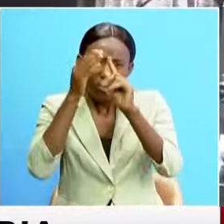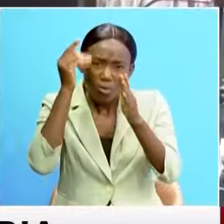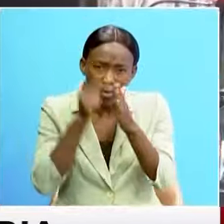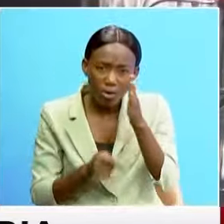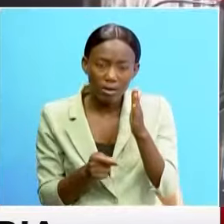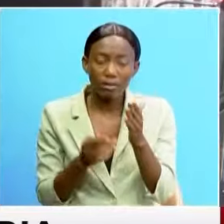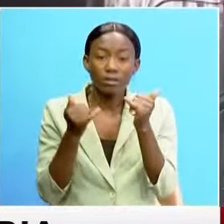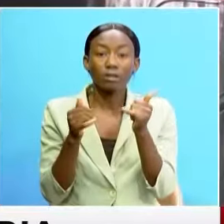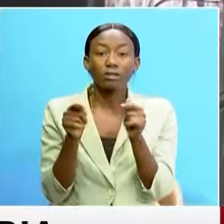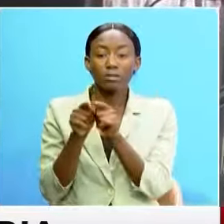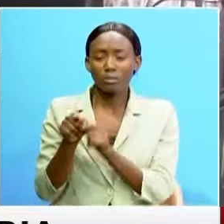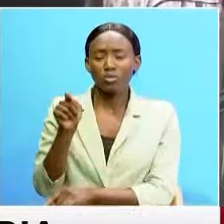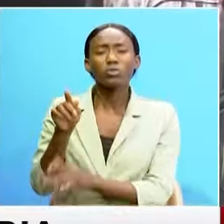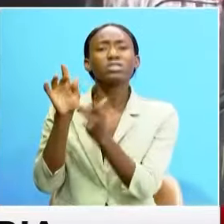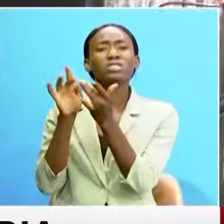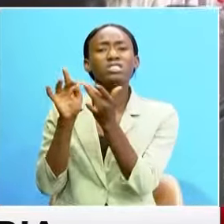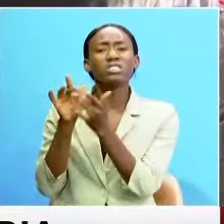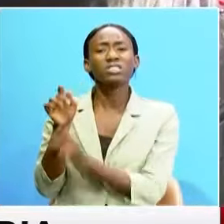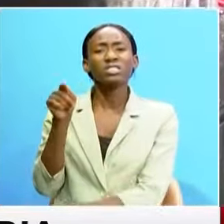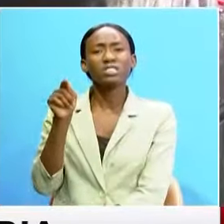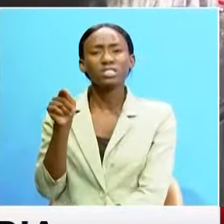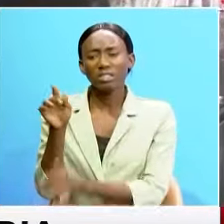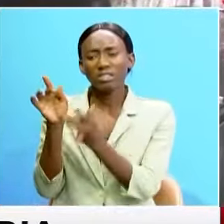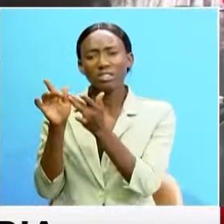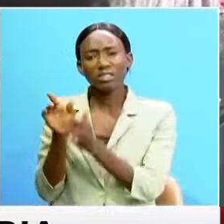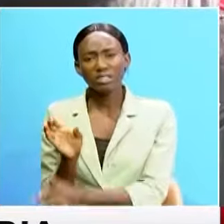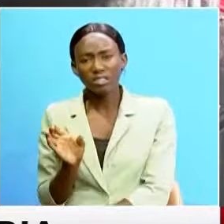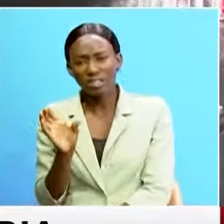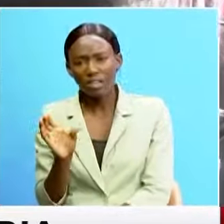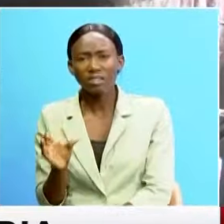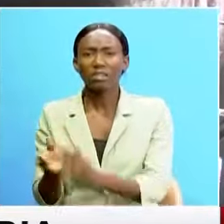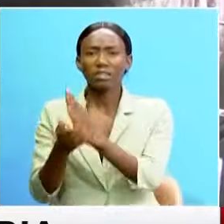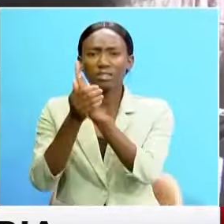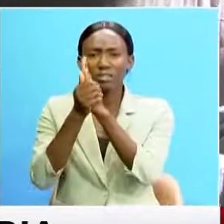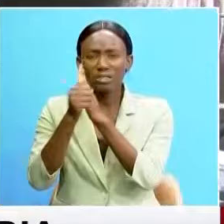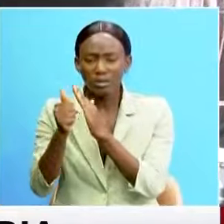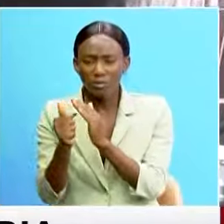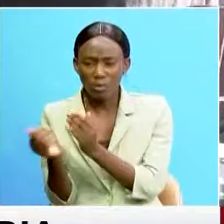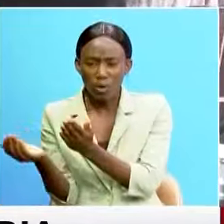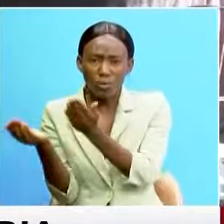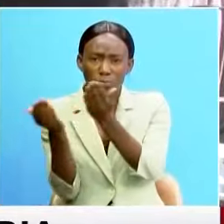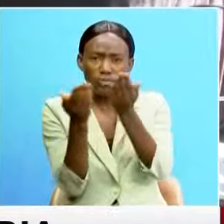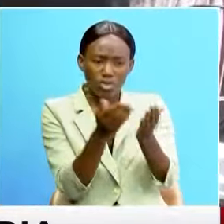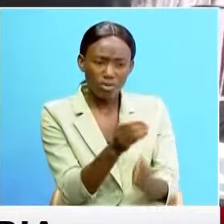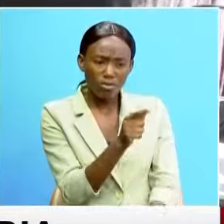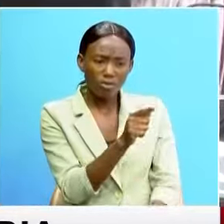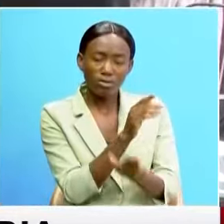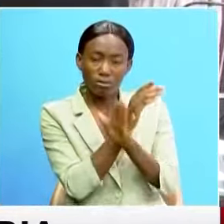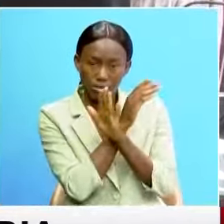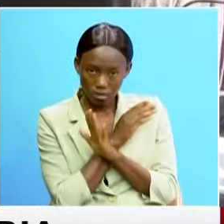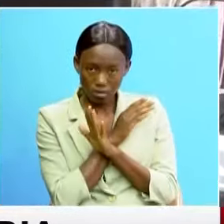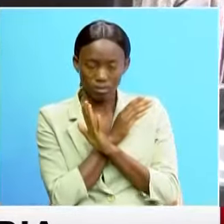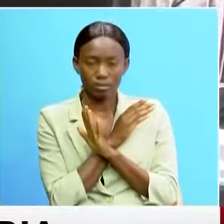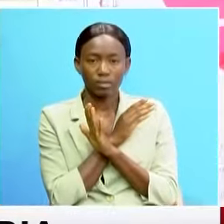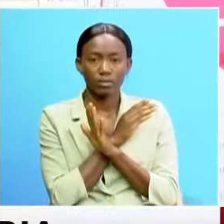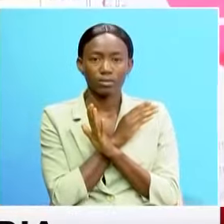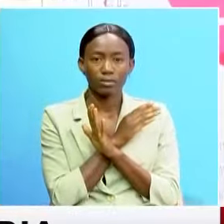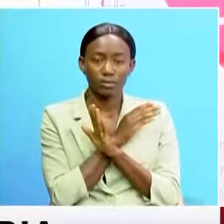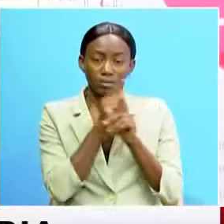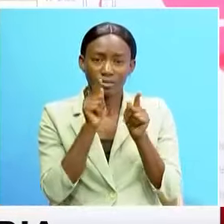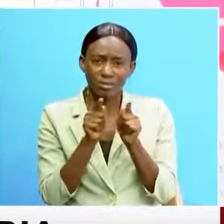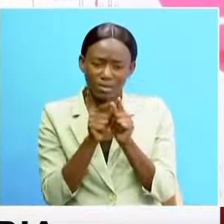this technology, you know, sector for skills transfer to our people by way of